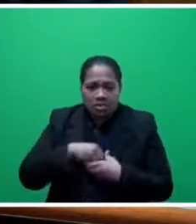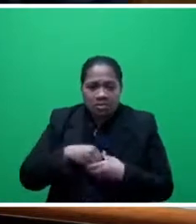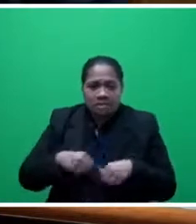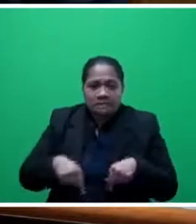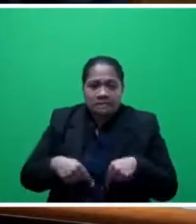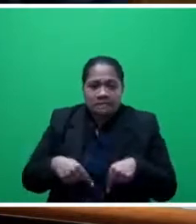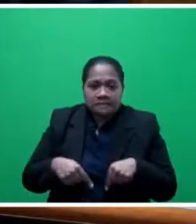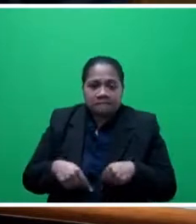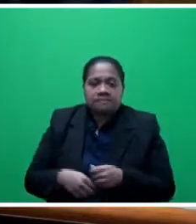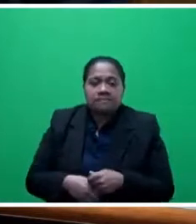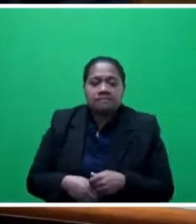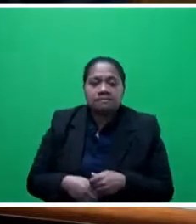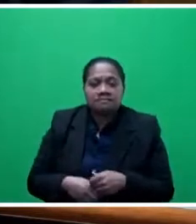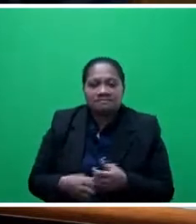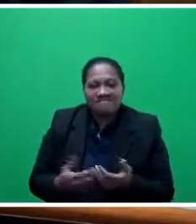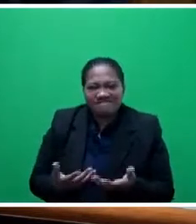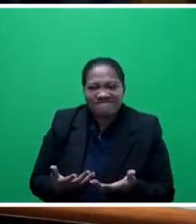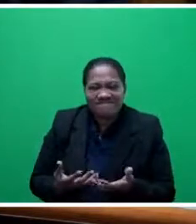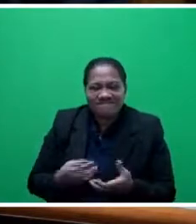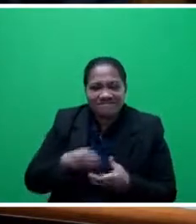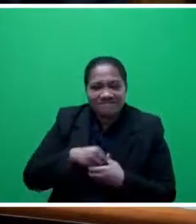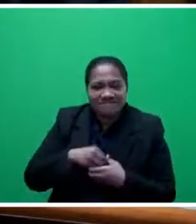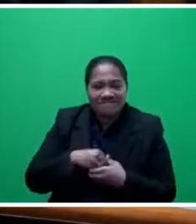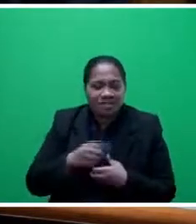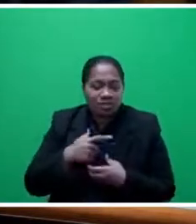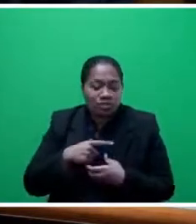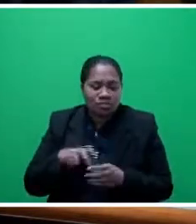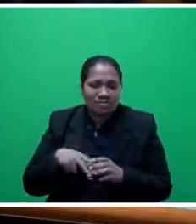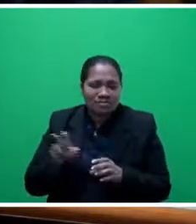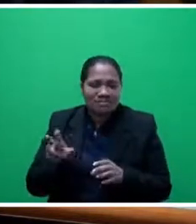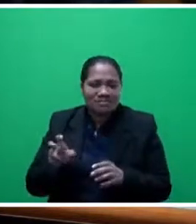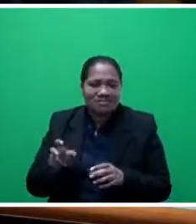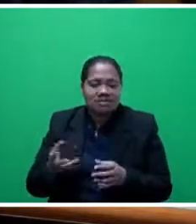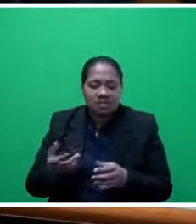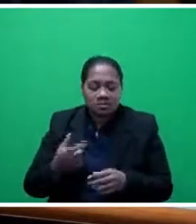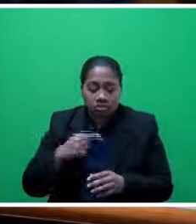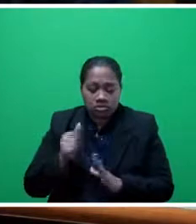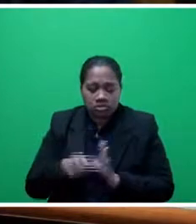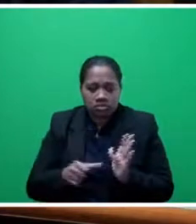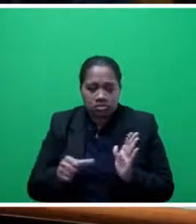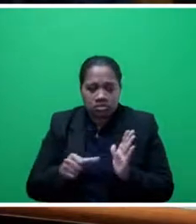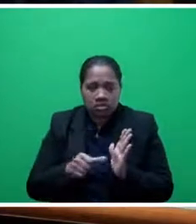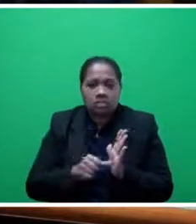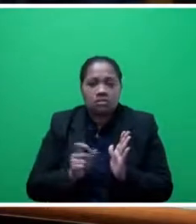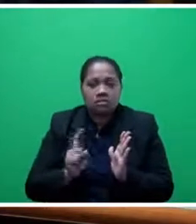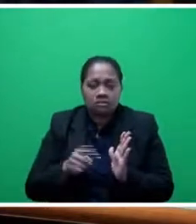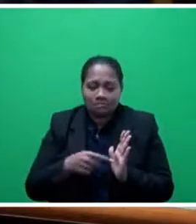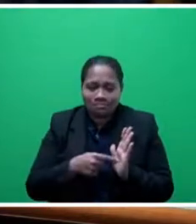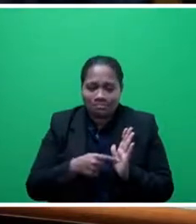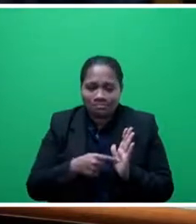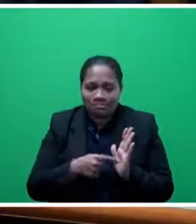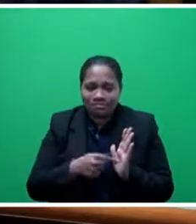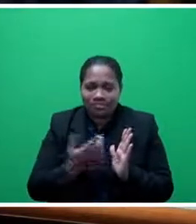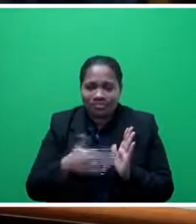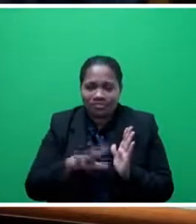The other point that I want to make, Mr. Speaker, is